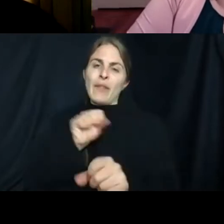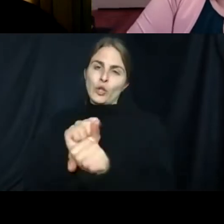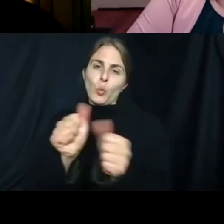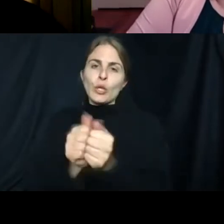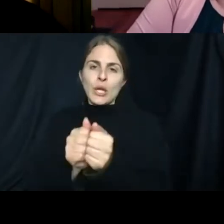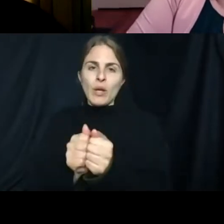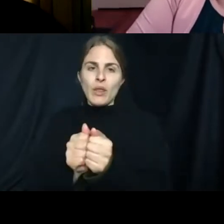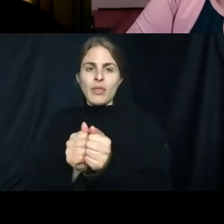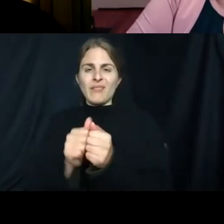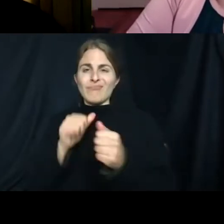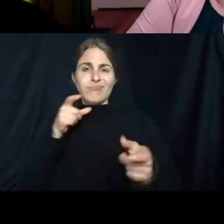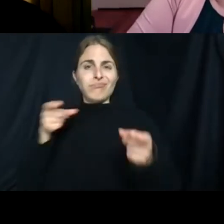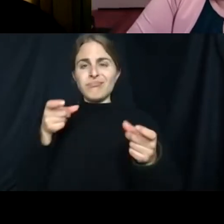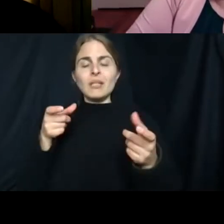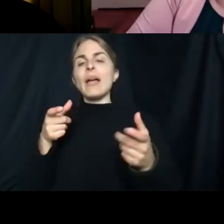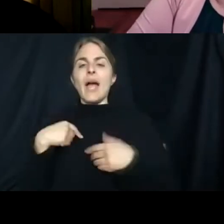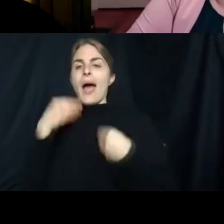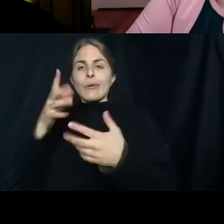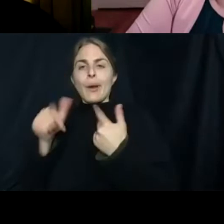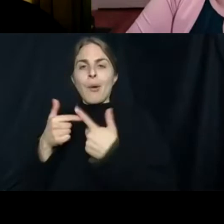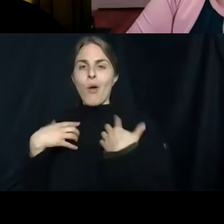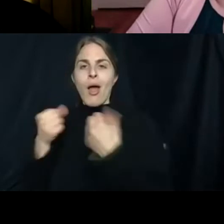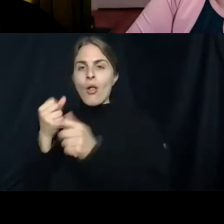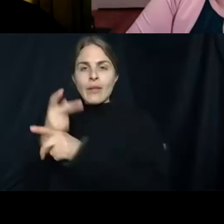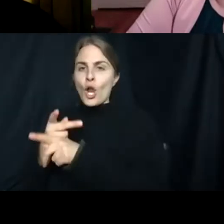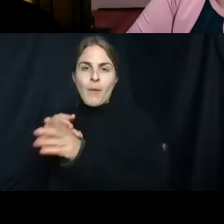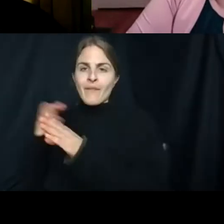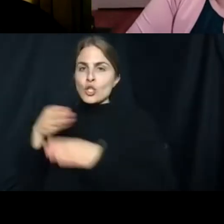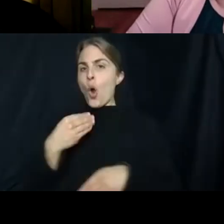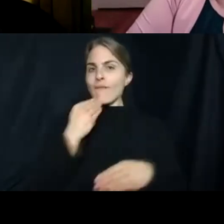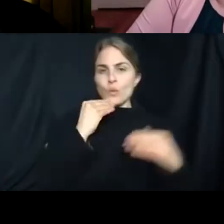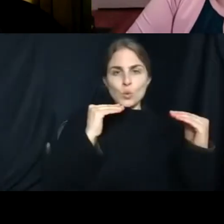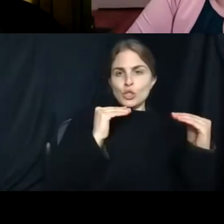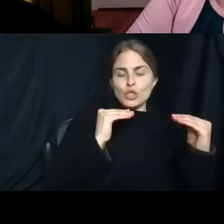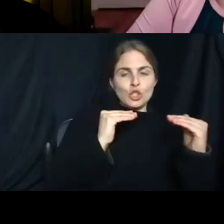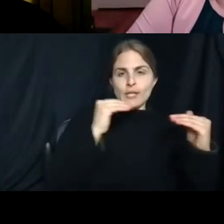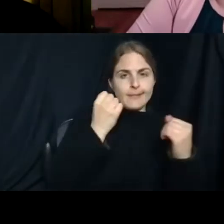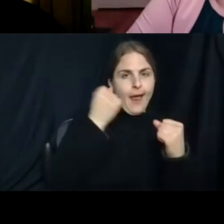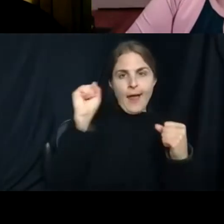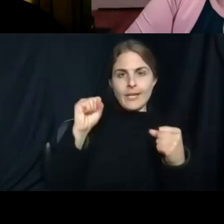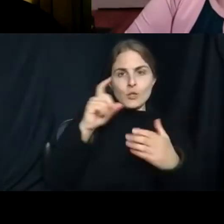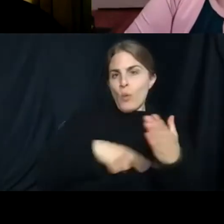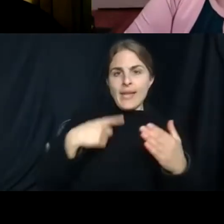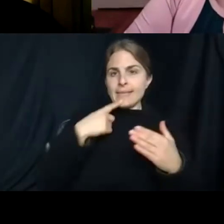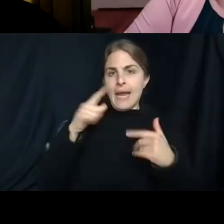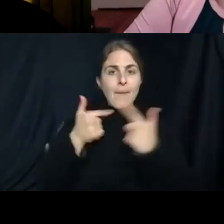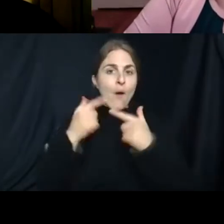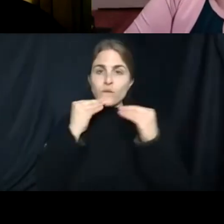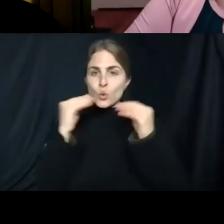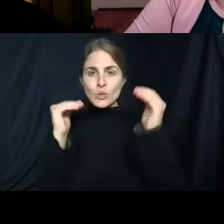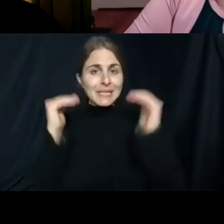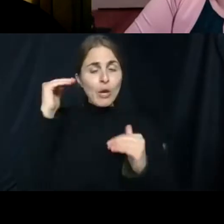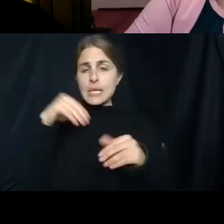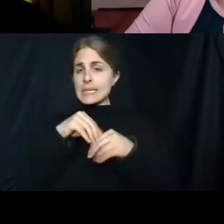I don't really have any interest in what healthcare professionals or food justice advocates have to say about food disparities between